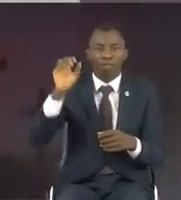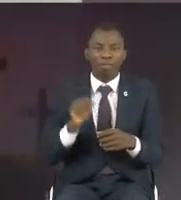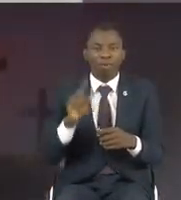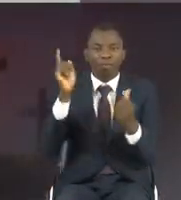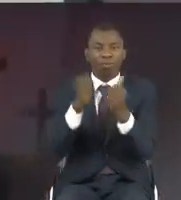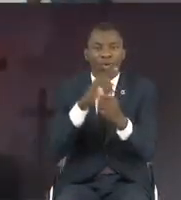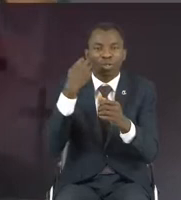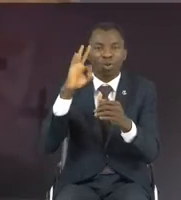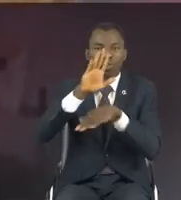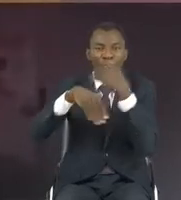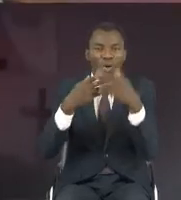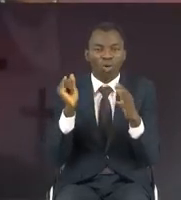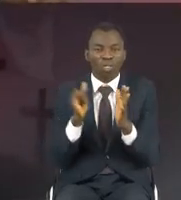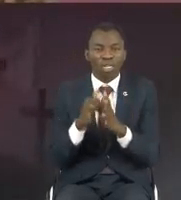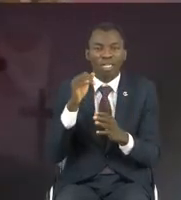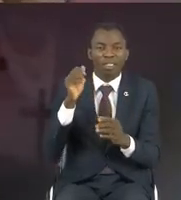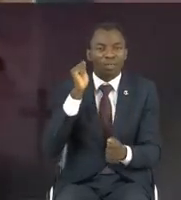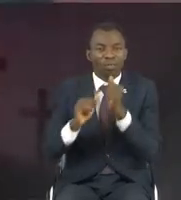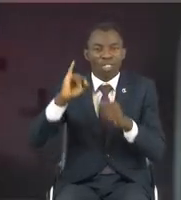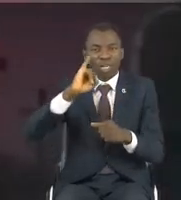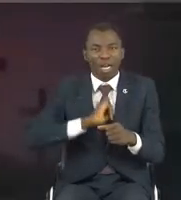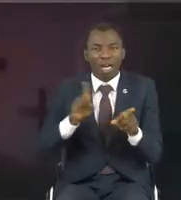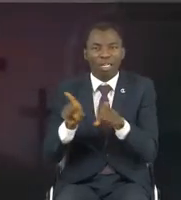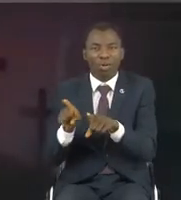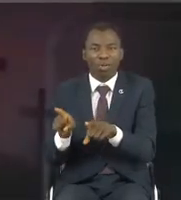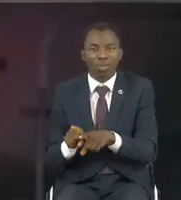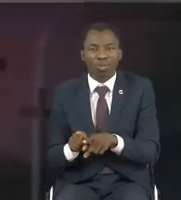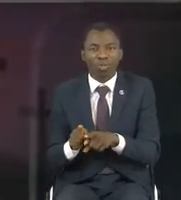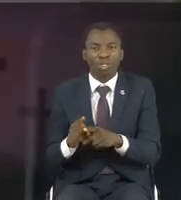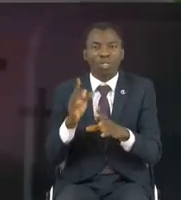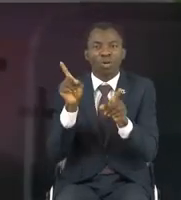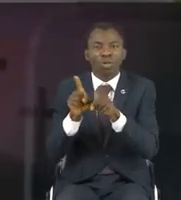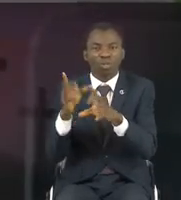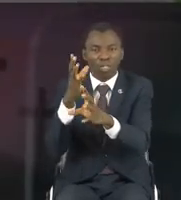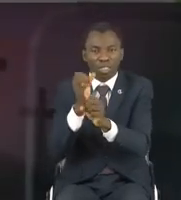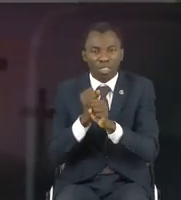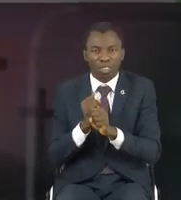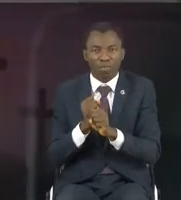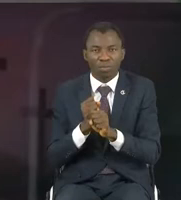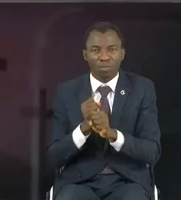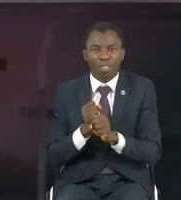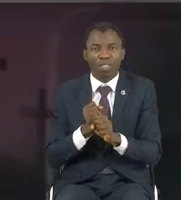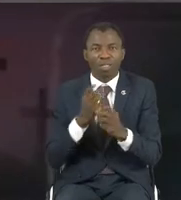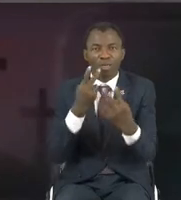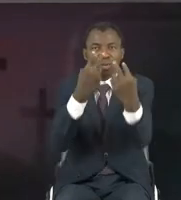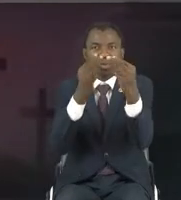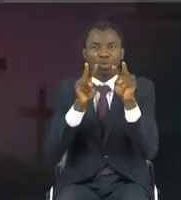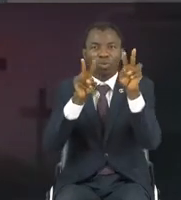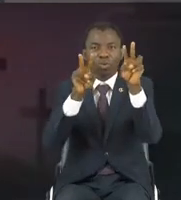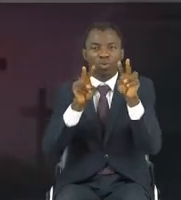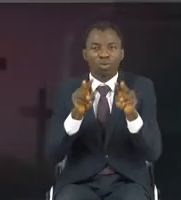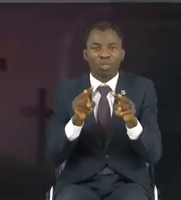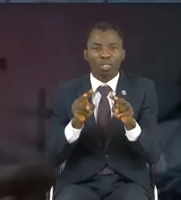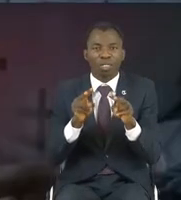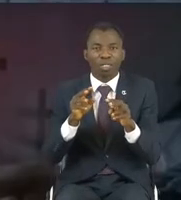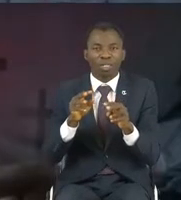that which I also received. Look up here. I